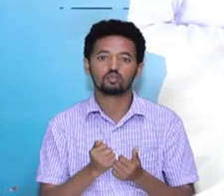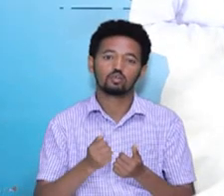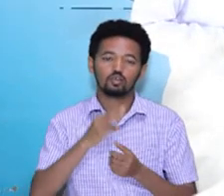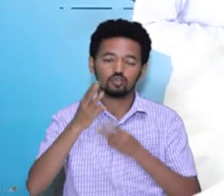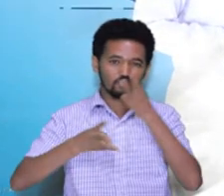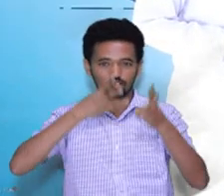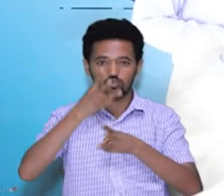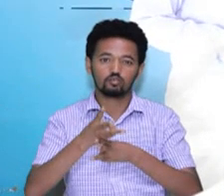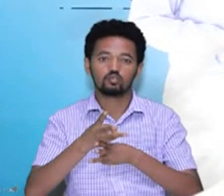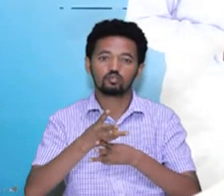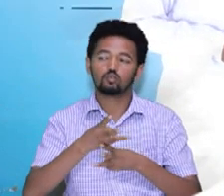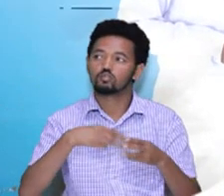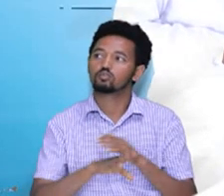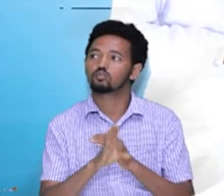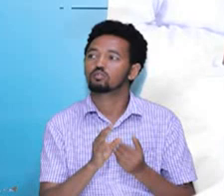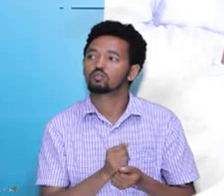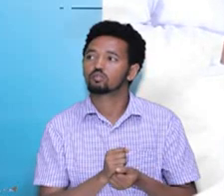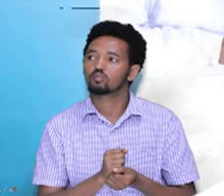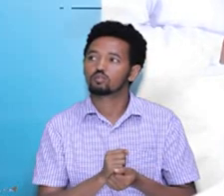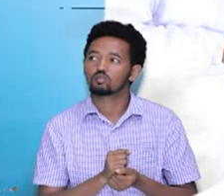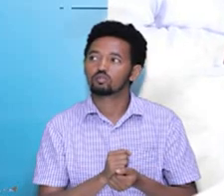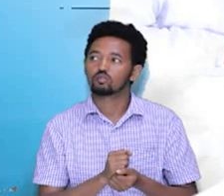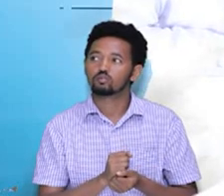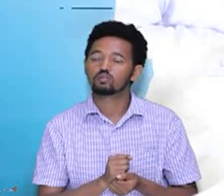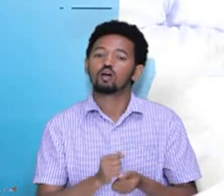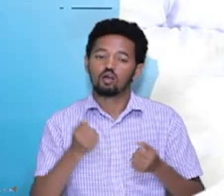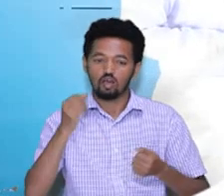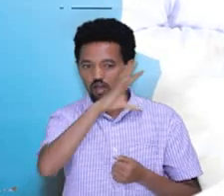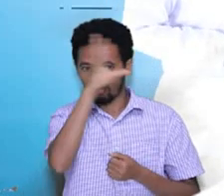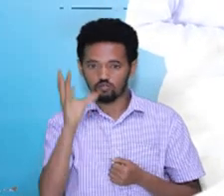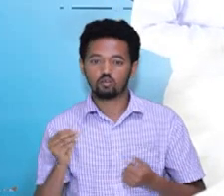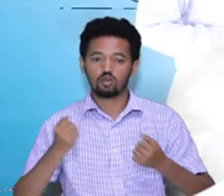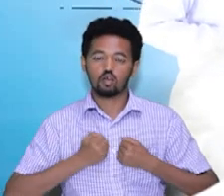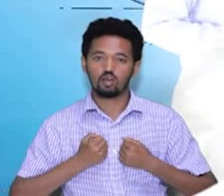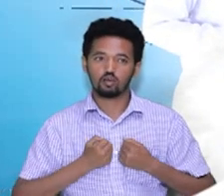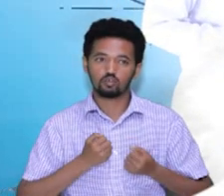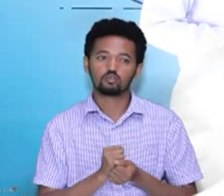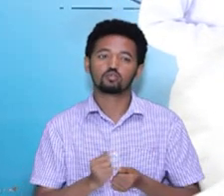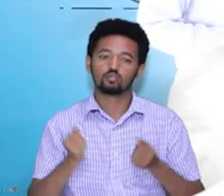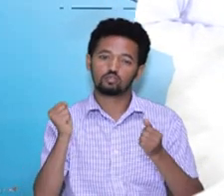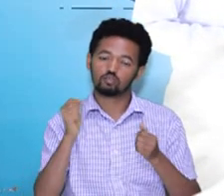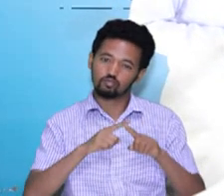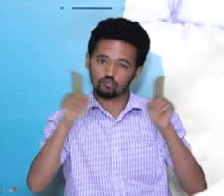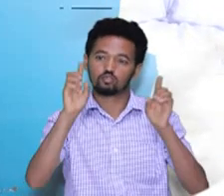world, next to Asia. Africa has a relatively compact shape.